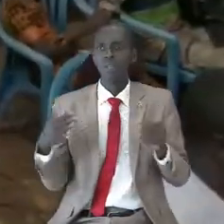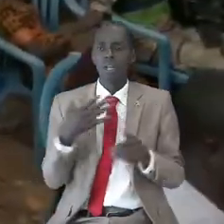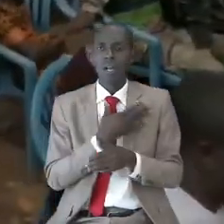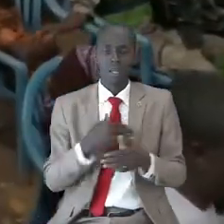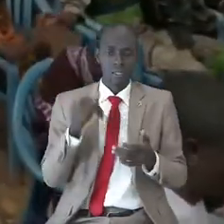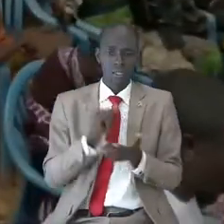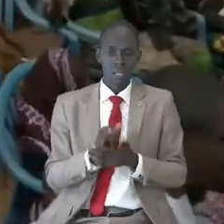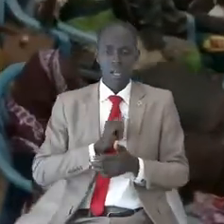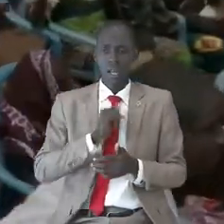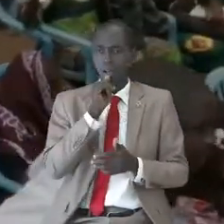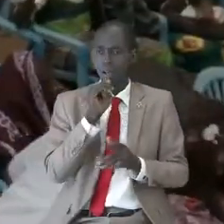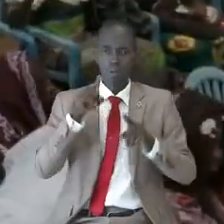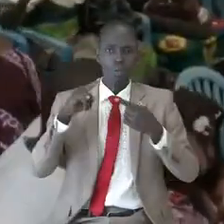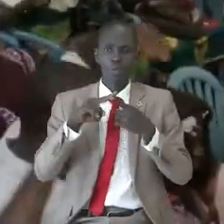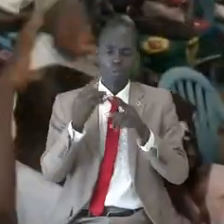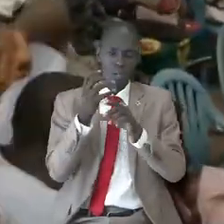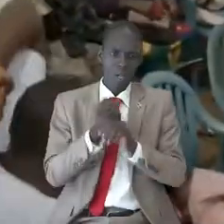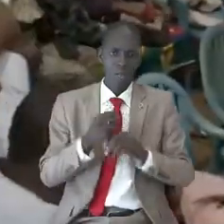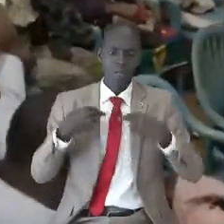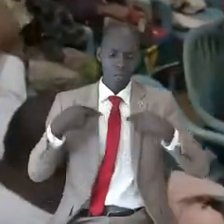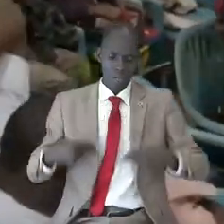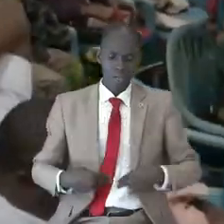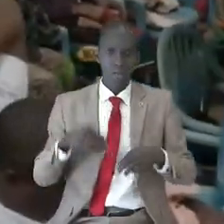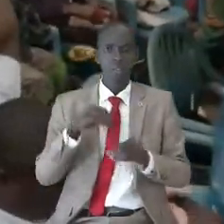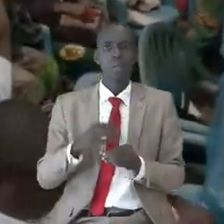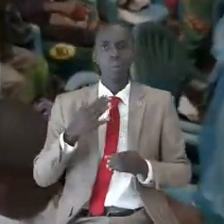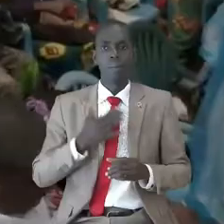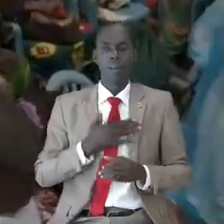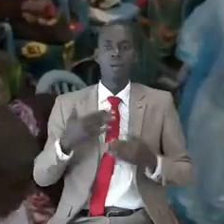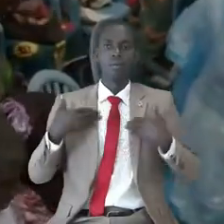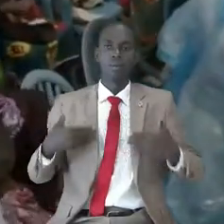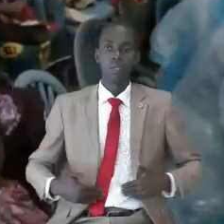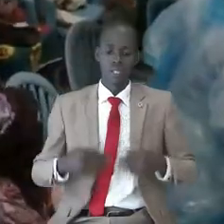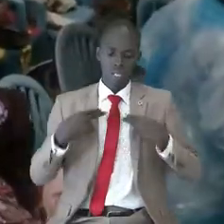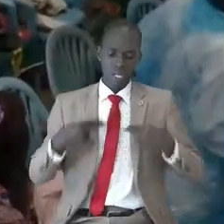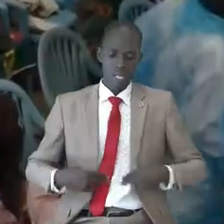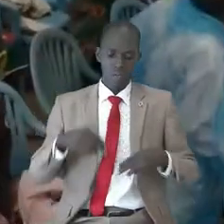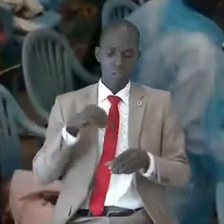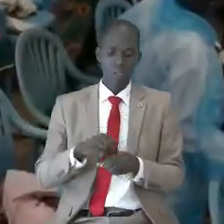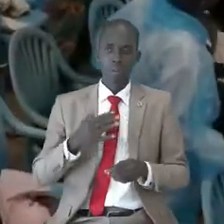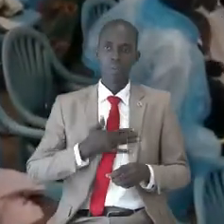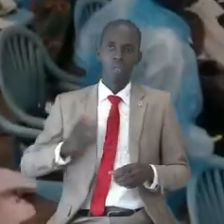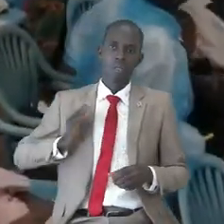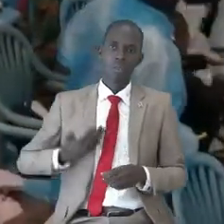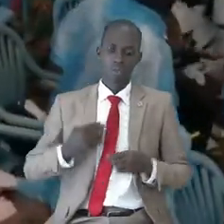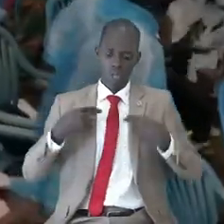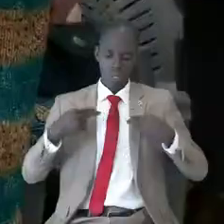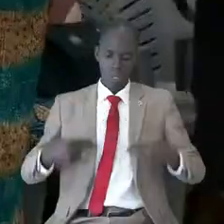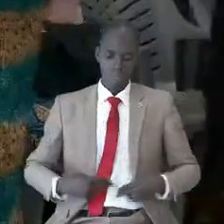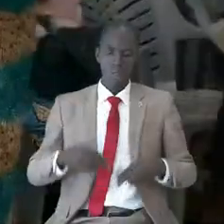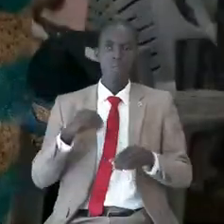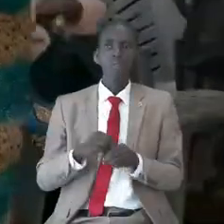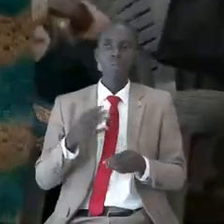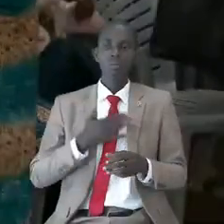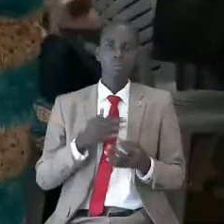have health in my body. Health in my soul. Health in my